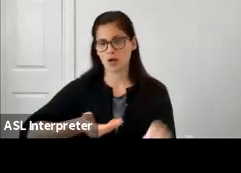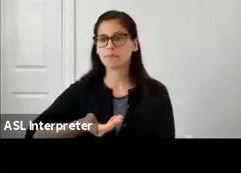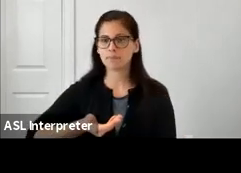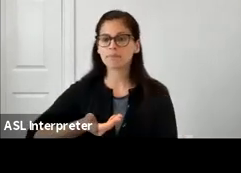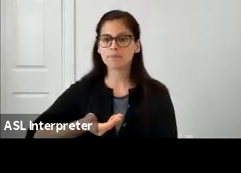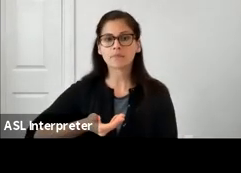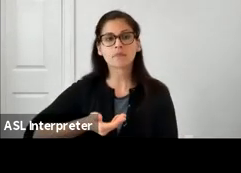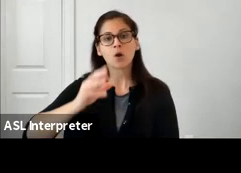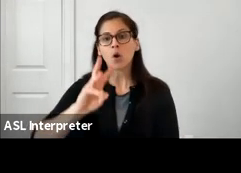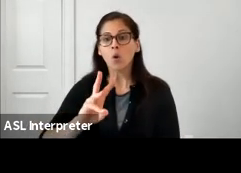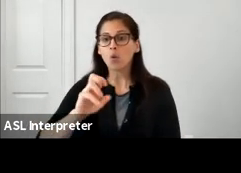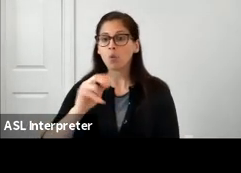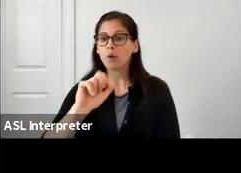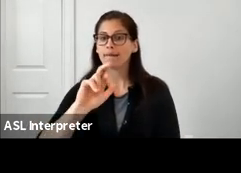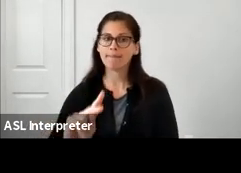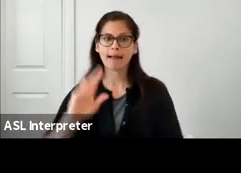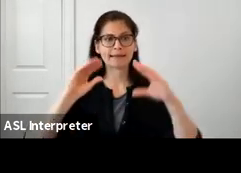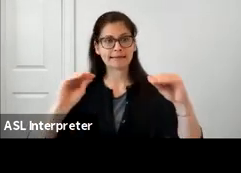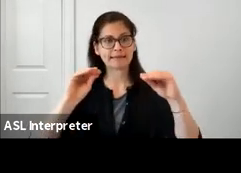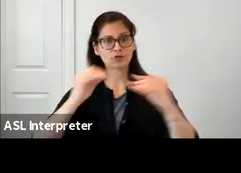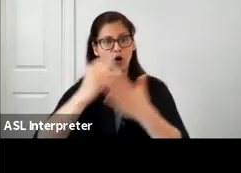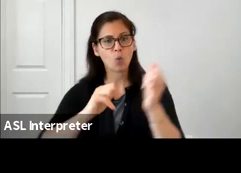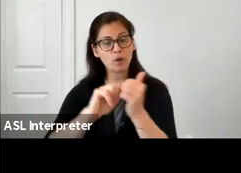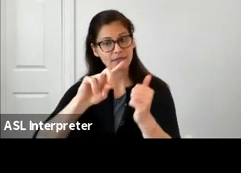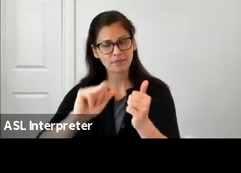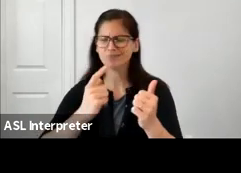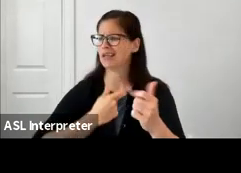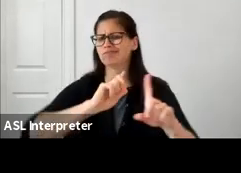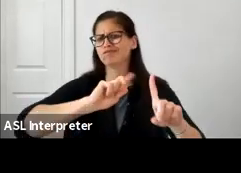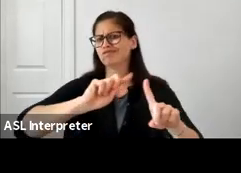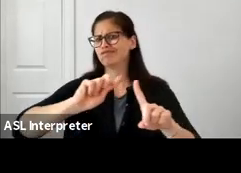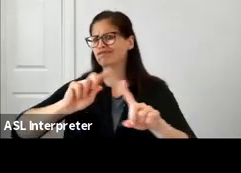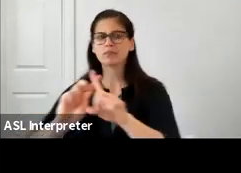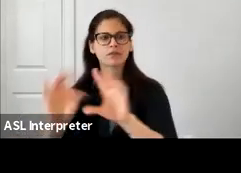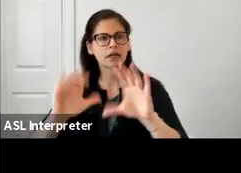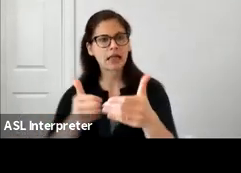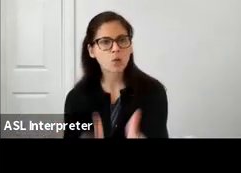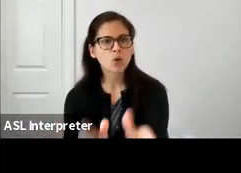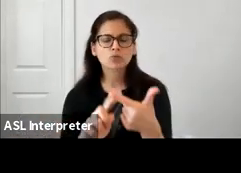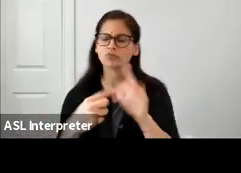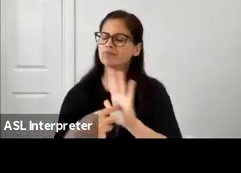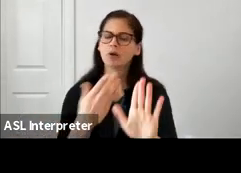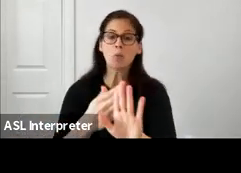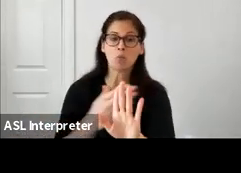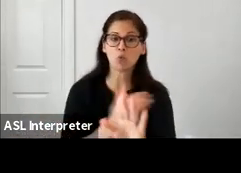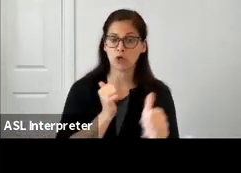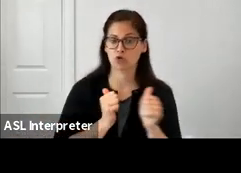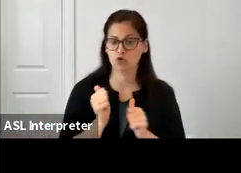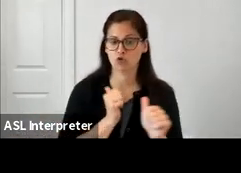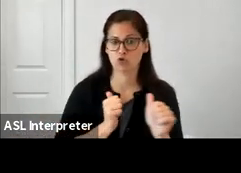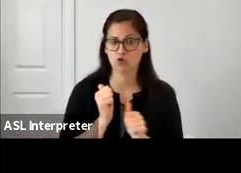Wheelock teaching artist with a disability regularly visits classrooms to provide pre-show drama shops and